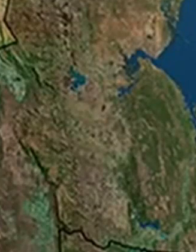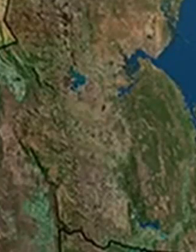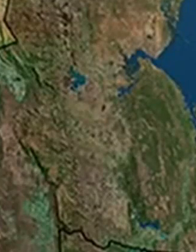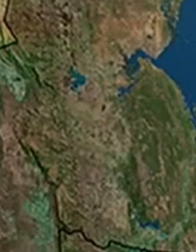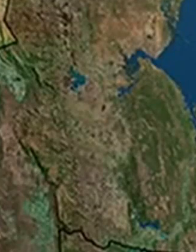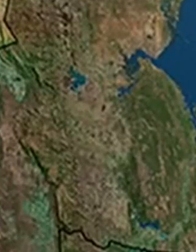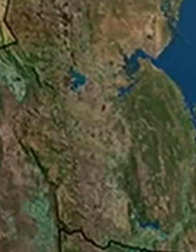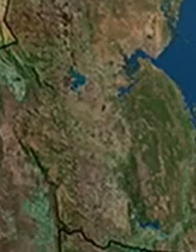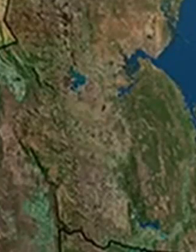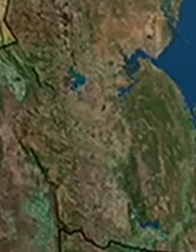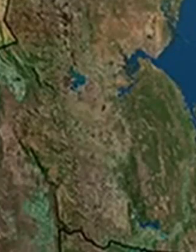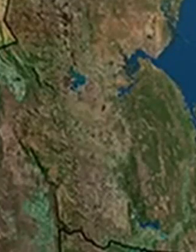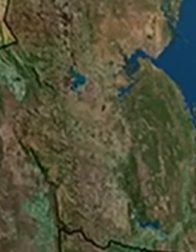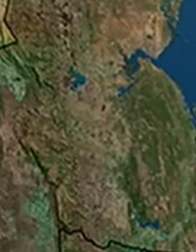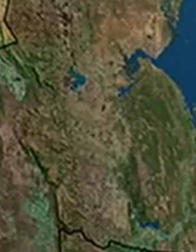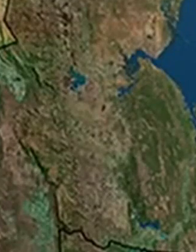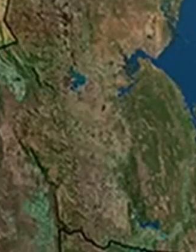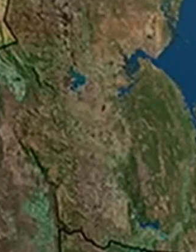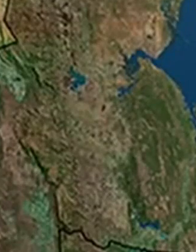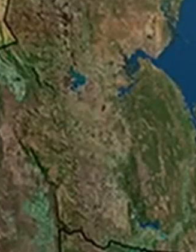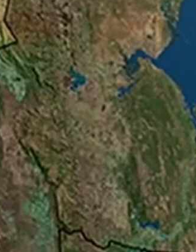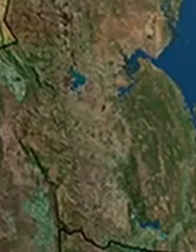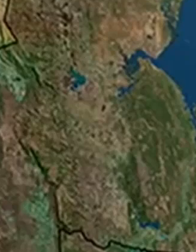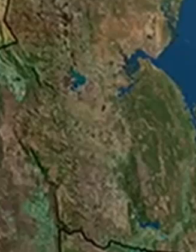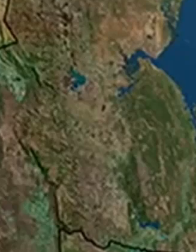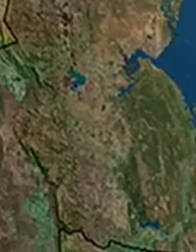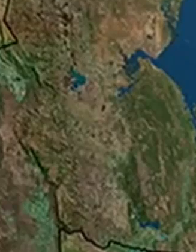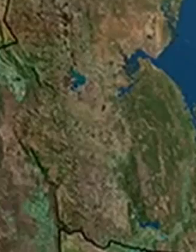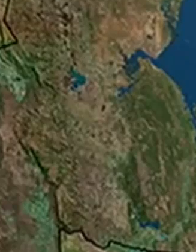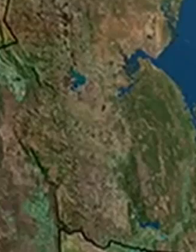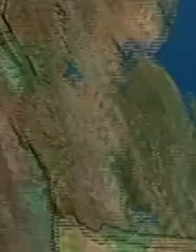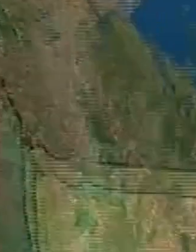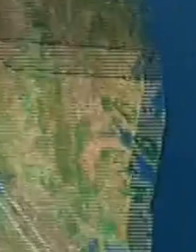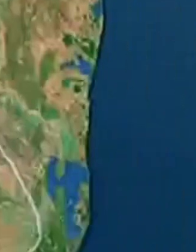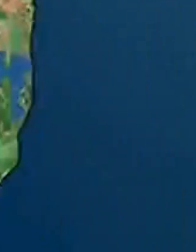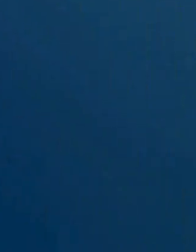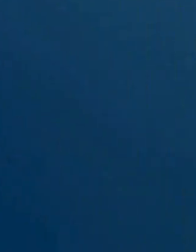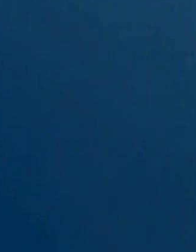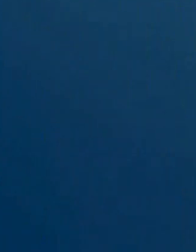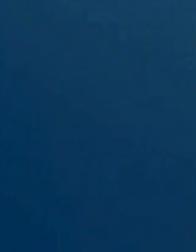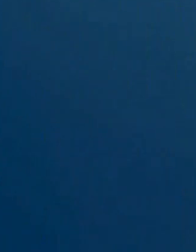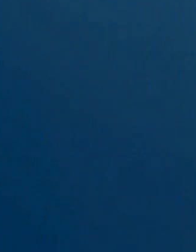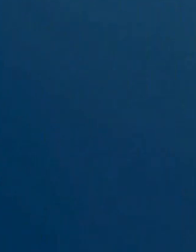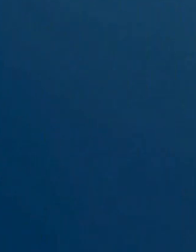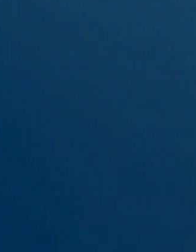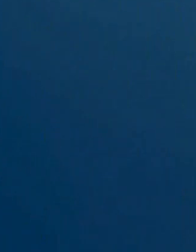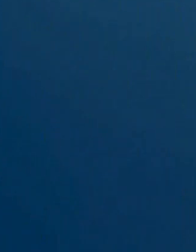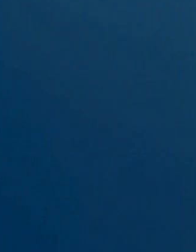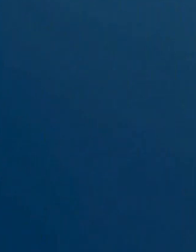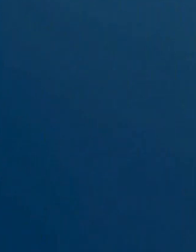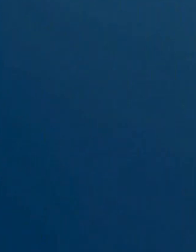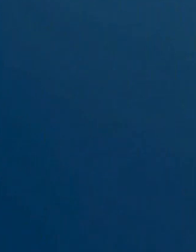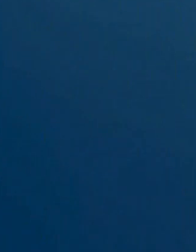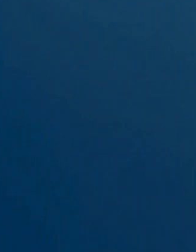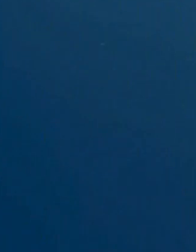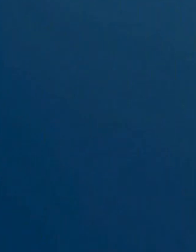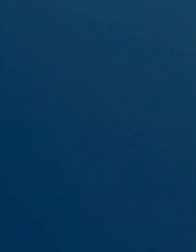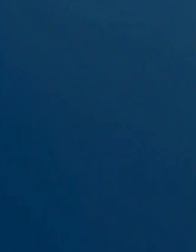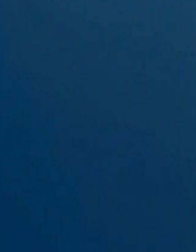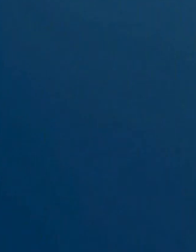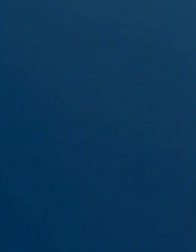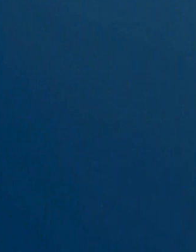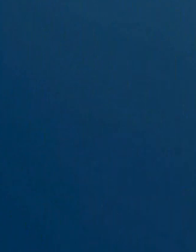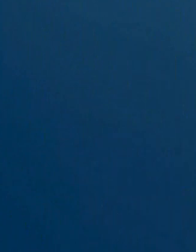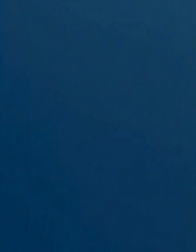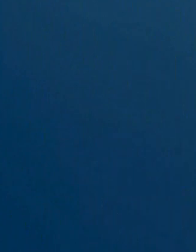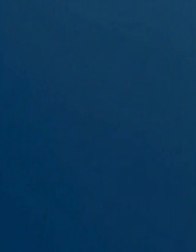Sekhukhune go tlana mogote ka di grata di le 13 Mbombela yona e tla beke me go di grata di le 12 le botlhano re lebelle province